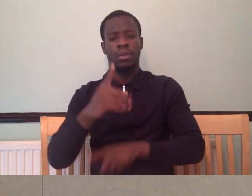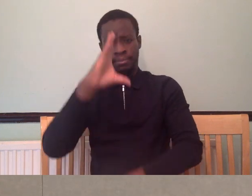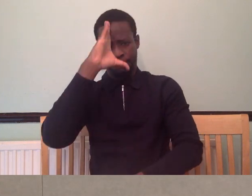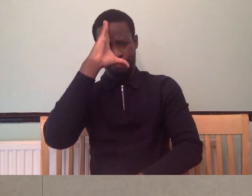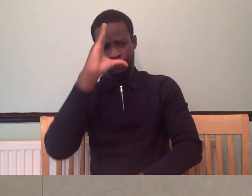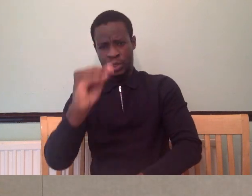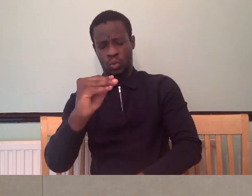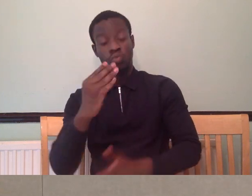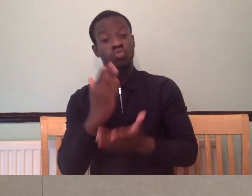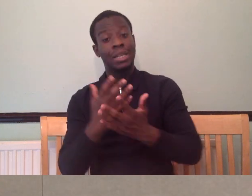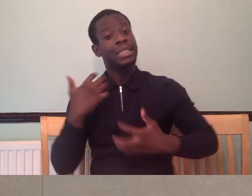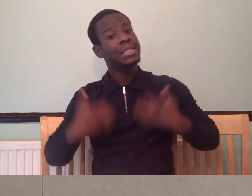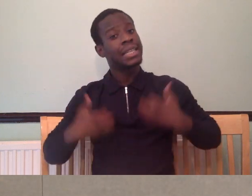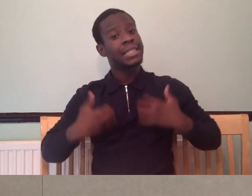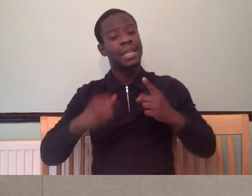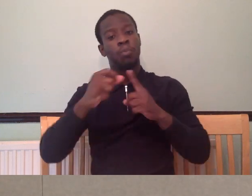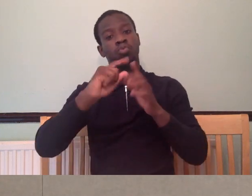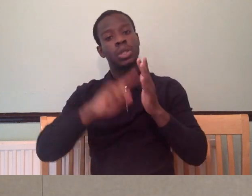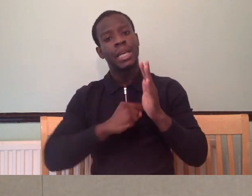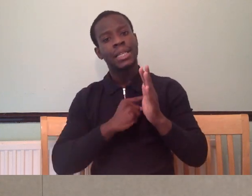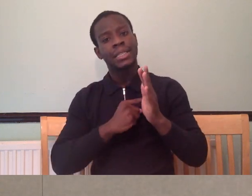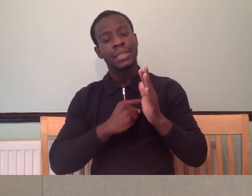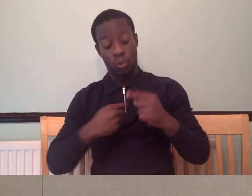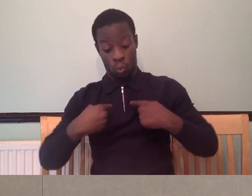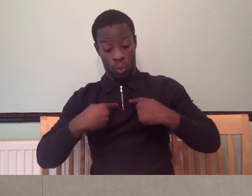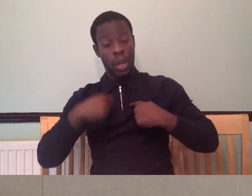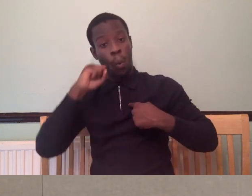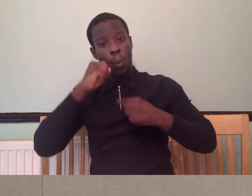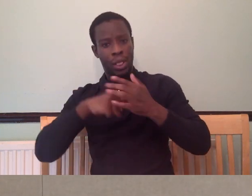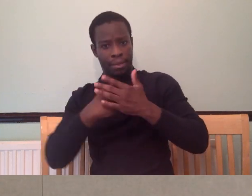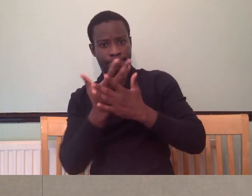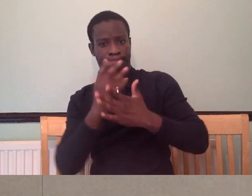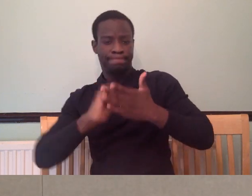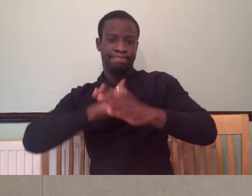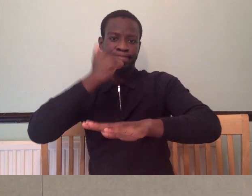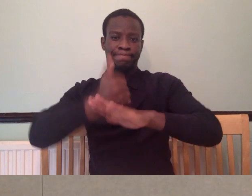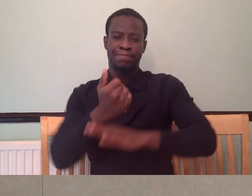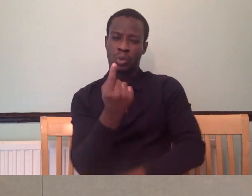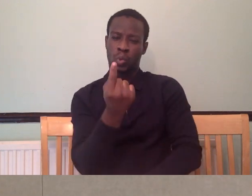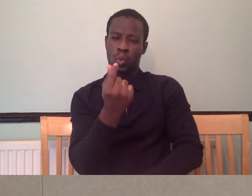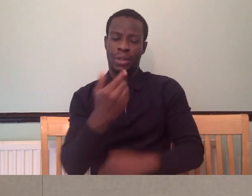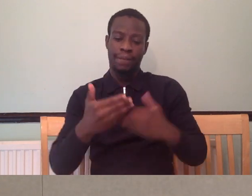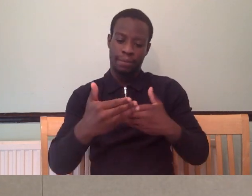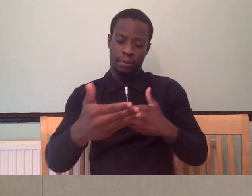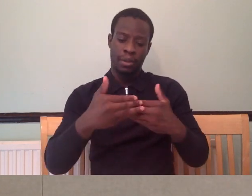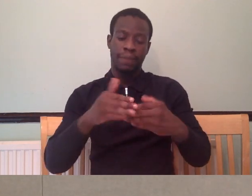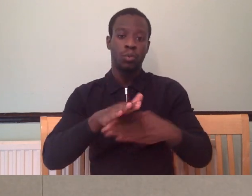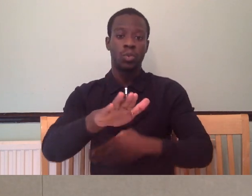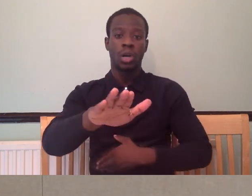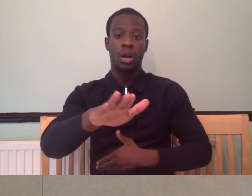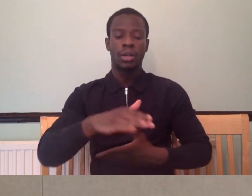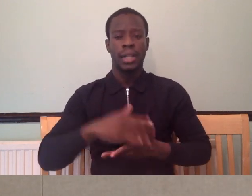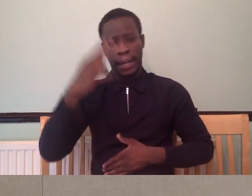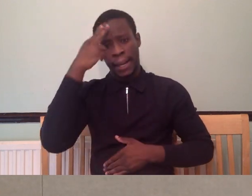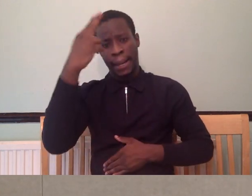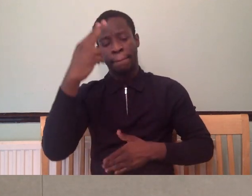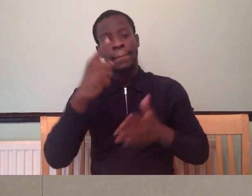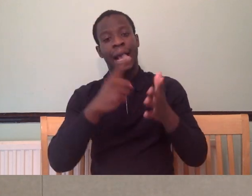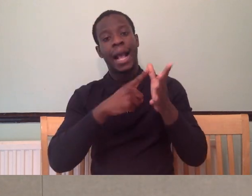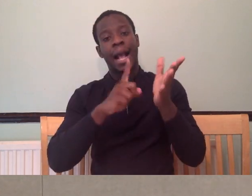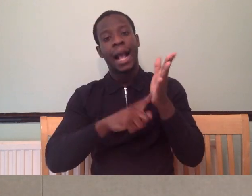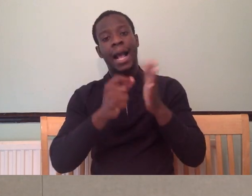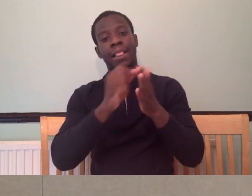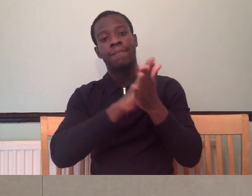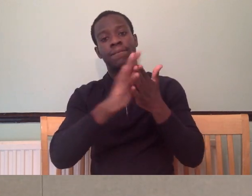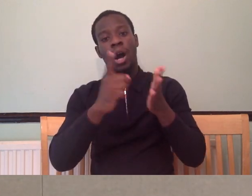very exciting project that we are going to launch in the very near future? Our Alpha